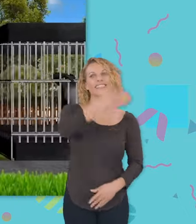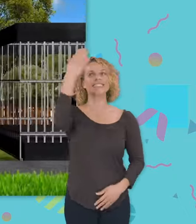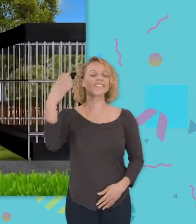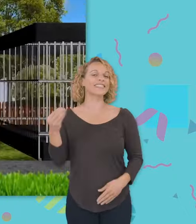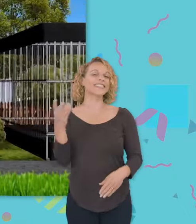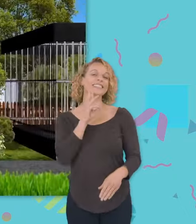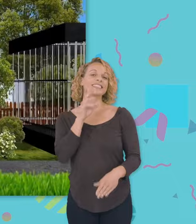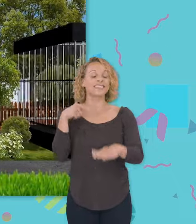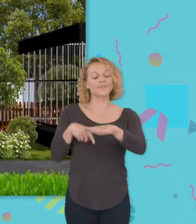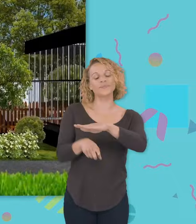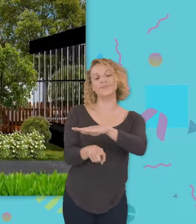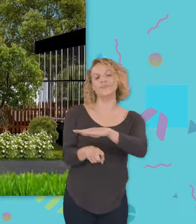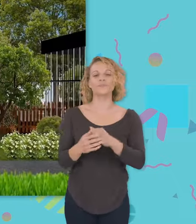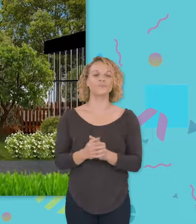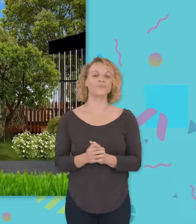the sky, and the sea.